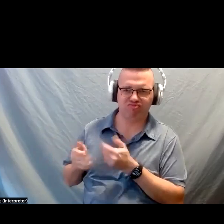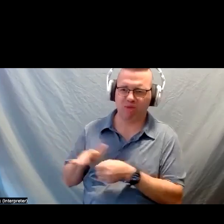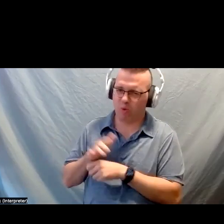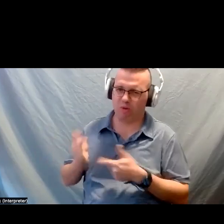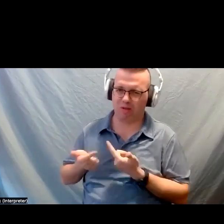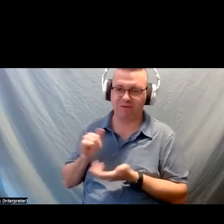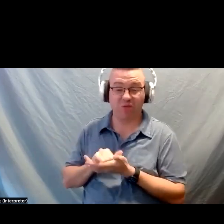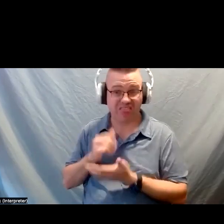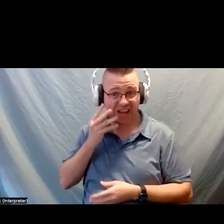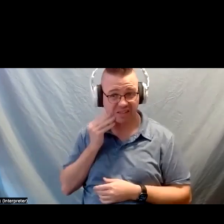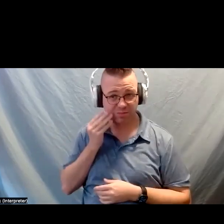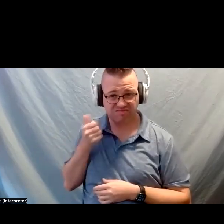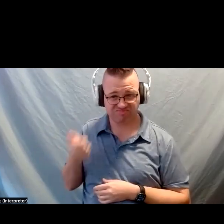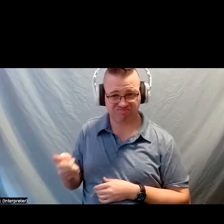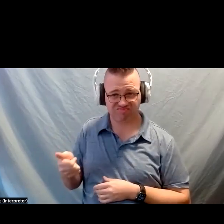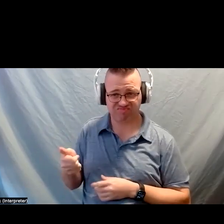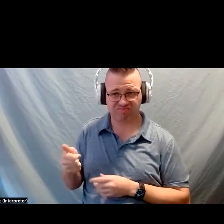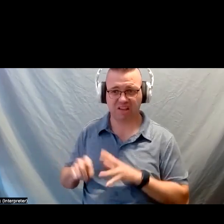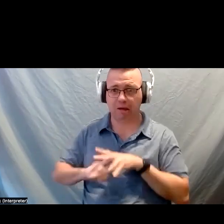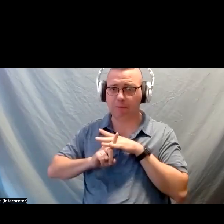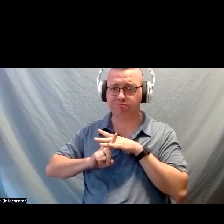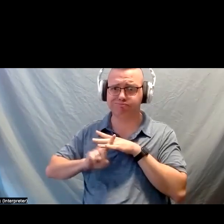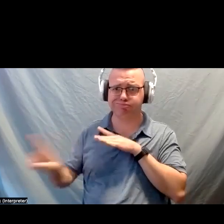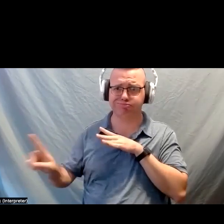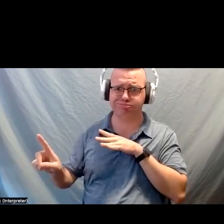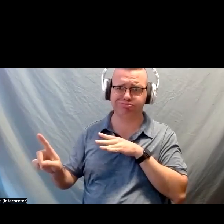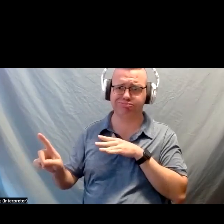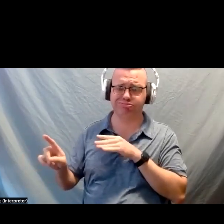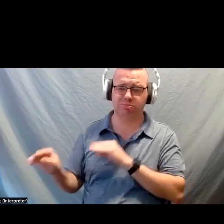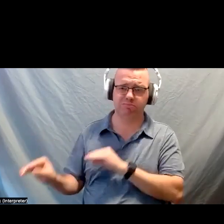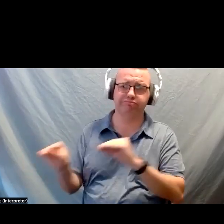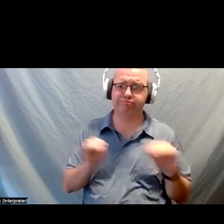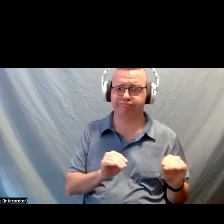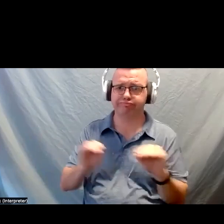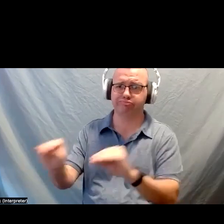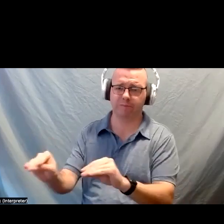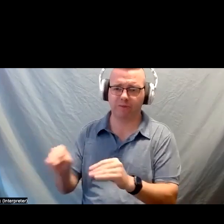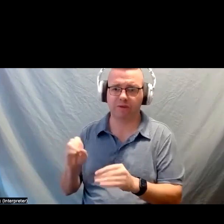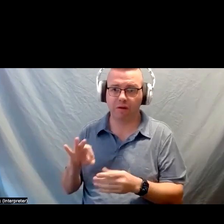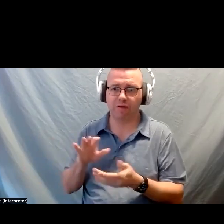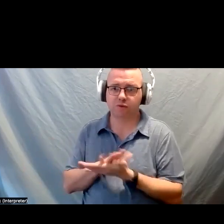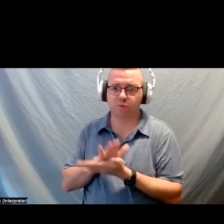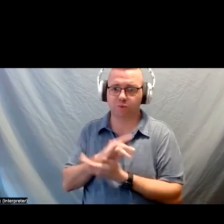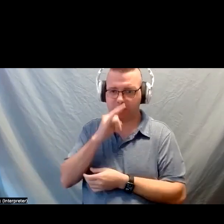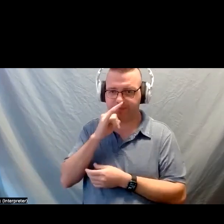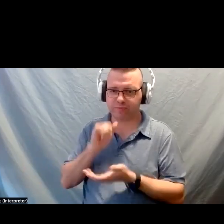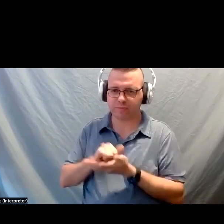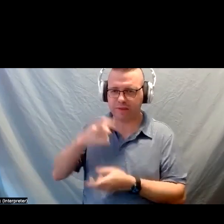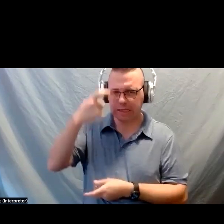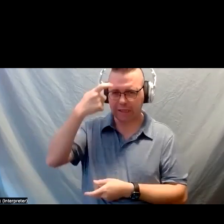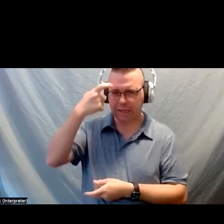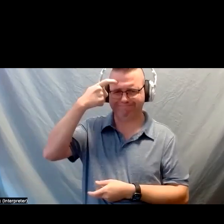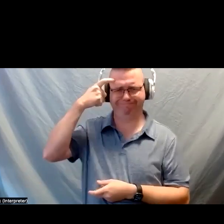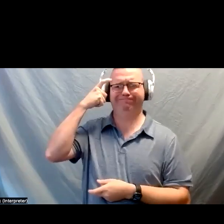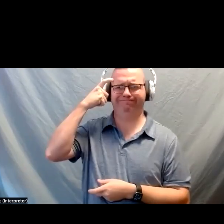That experience of being evacuated, the evacuation of school children, was branded on Jo's memory. It